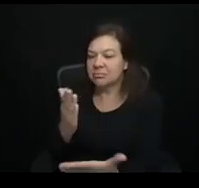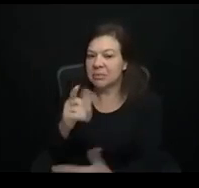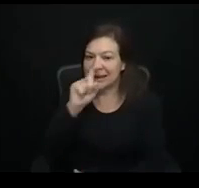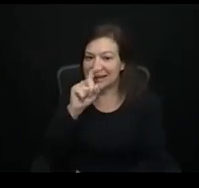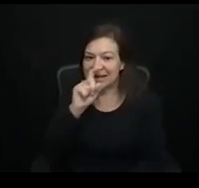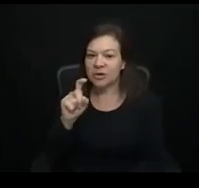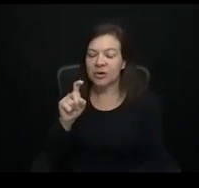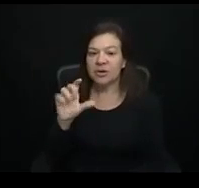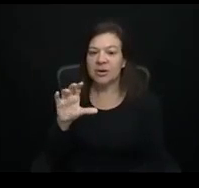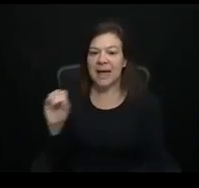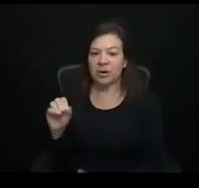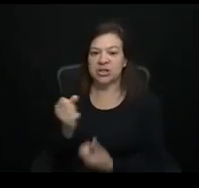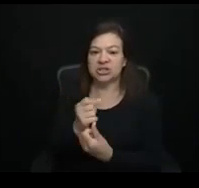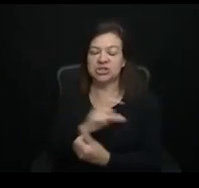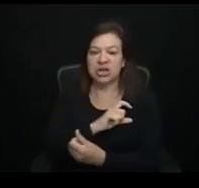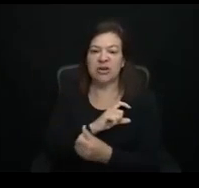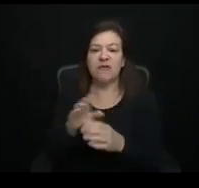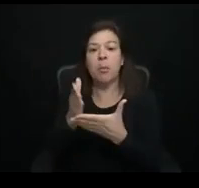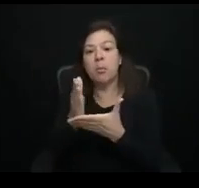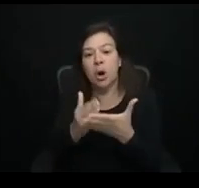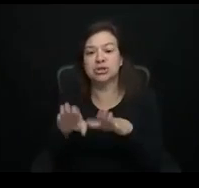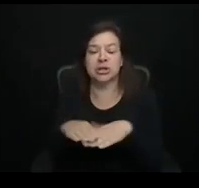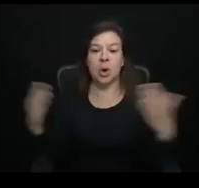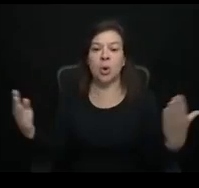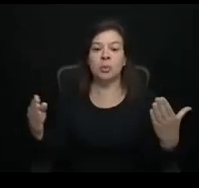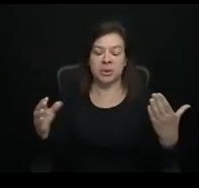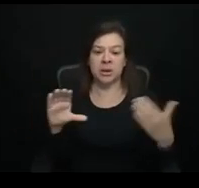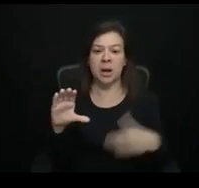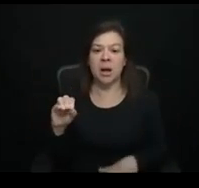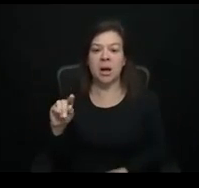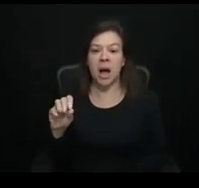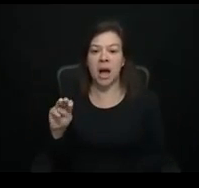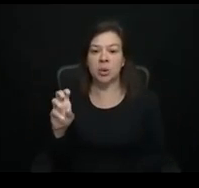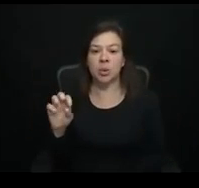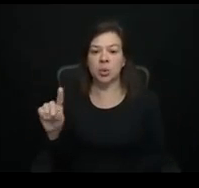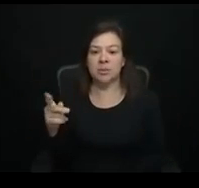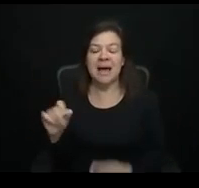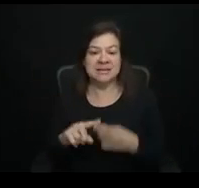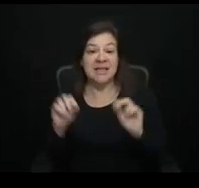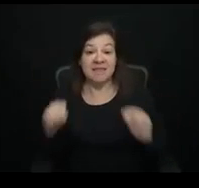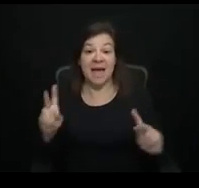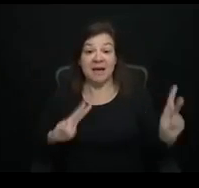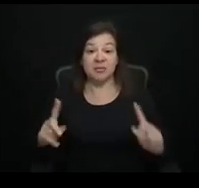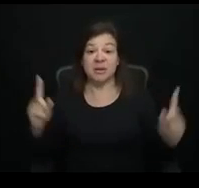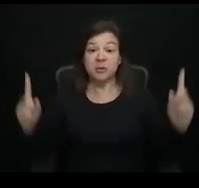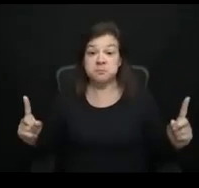Cottonwood Pass partially opened. They have put flaggers on both sides of that pass, and we appreciate